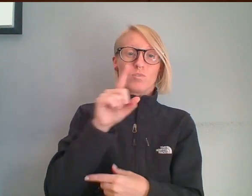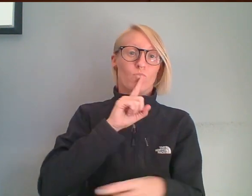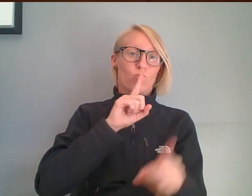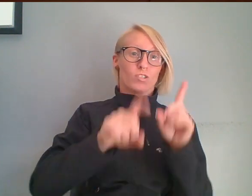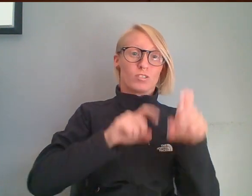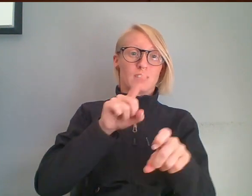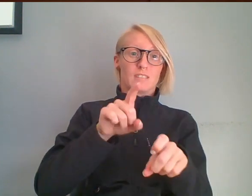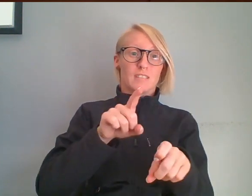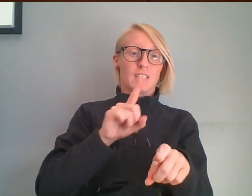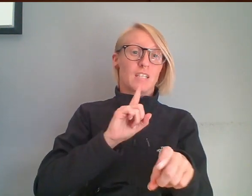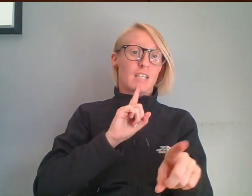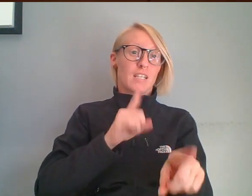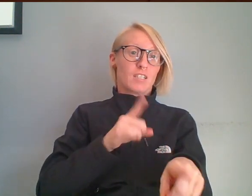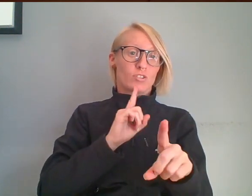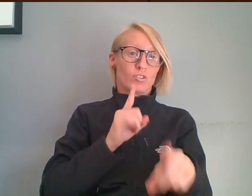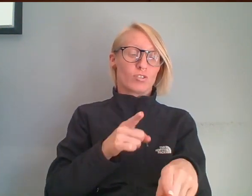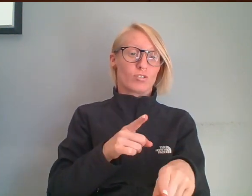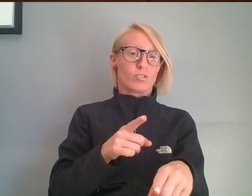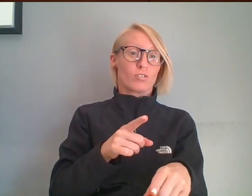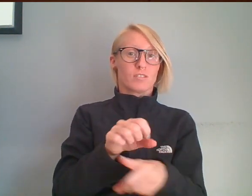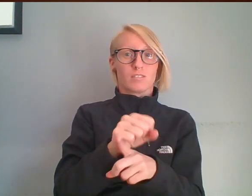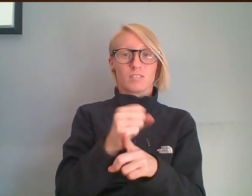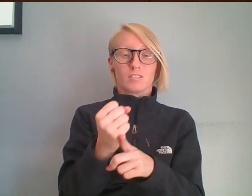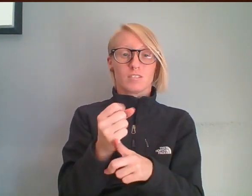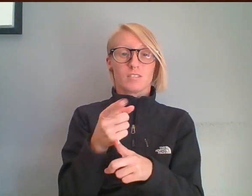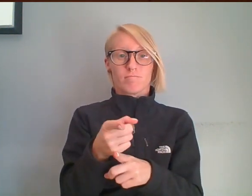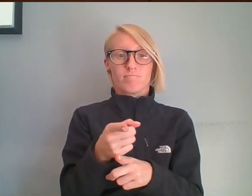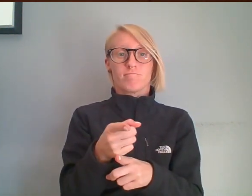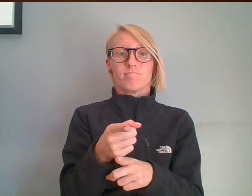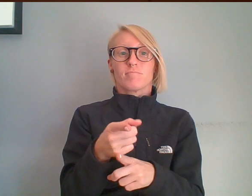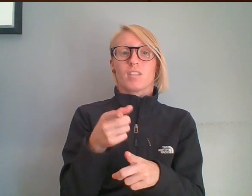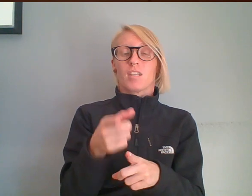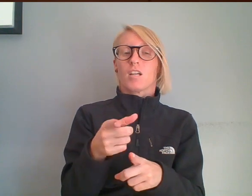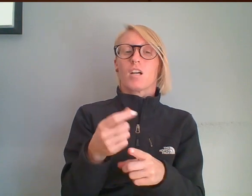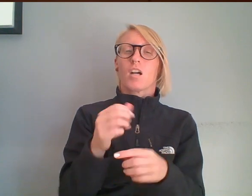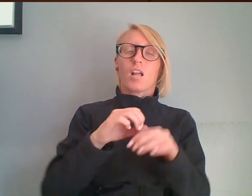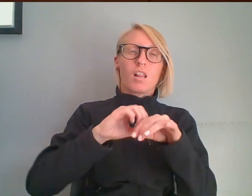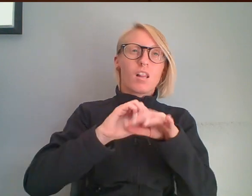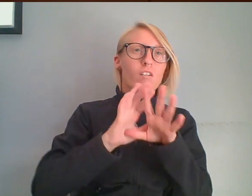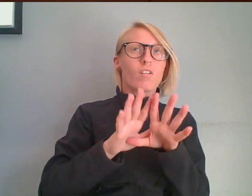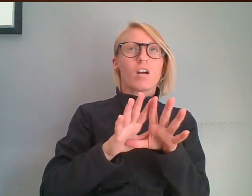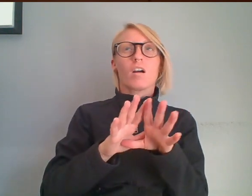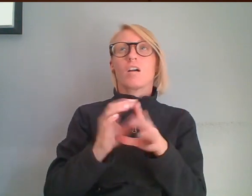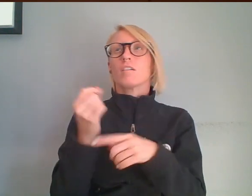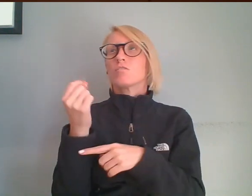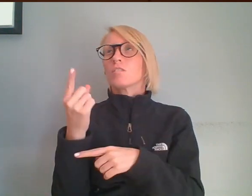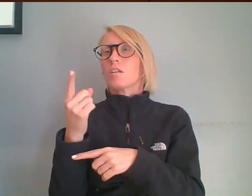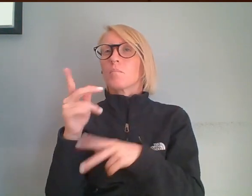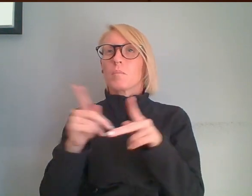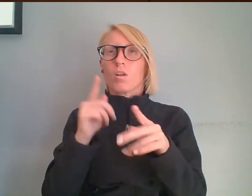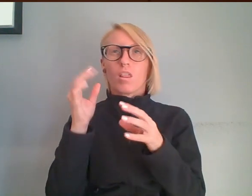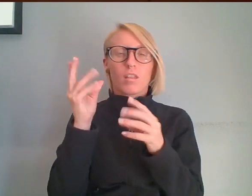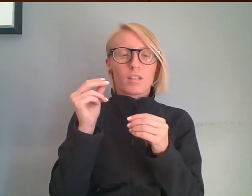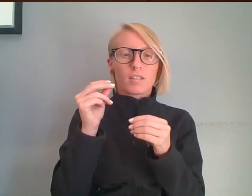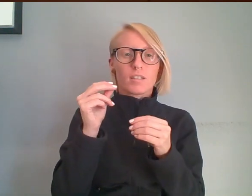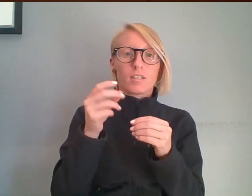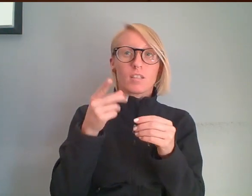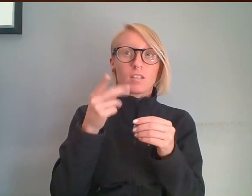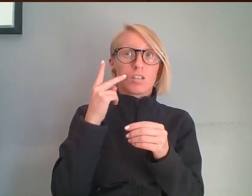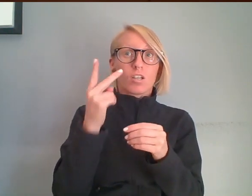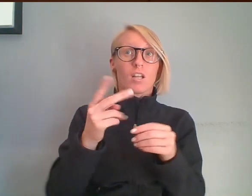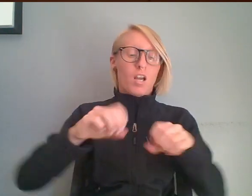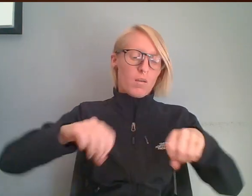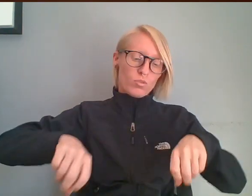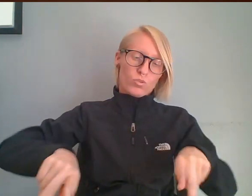example, is an opportunity for you. It's an opportunity to clarify. It's an opportunity to understand what people are thinking. So if we look at it as an opportunity,